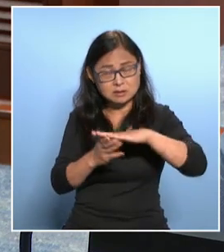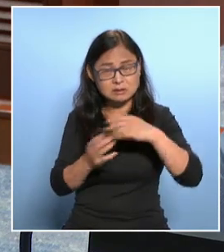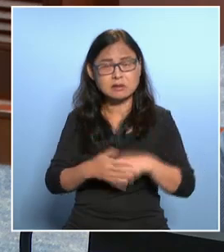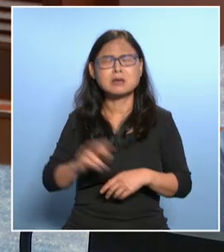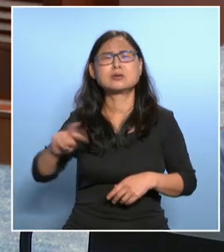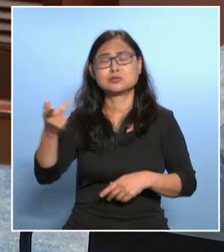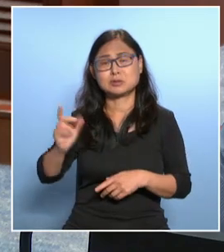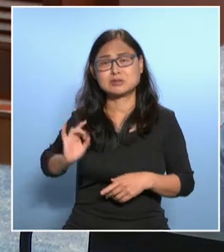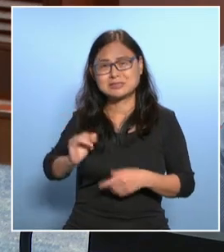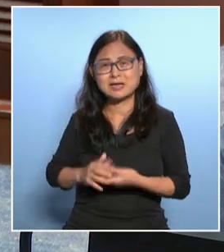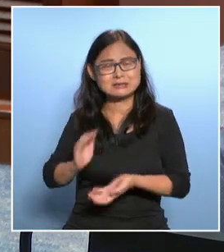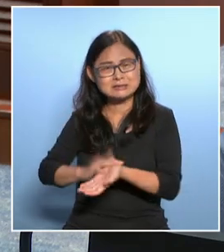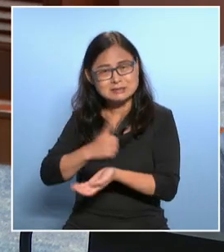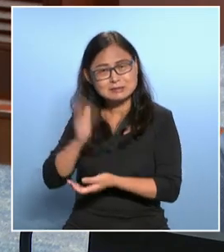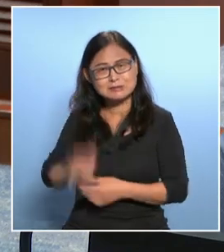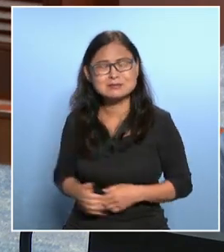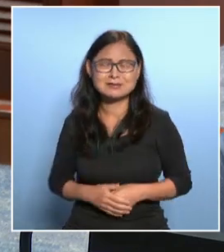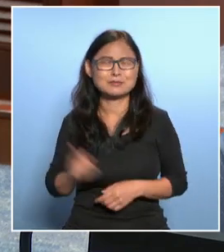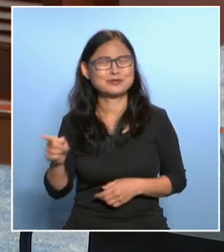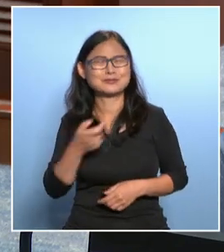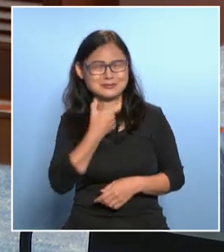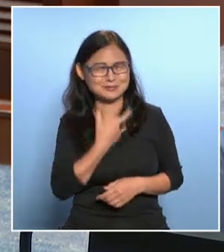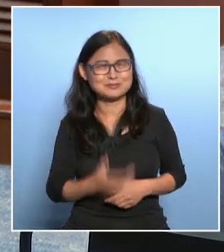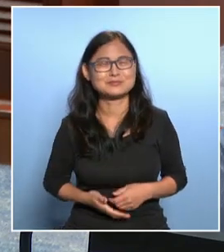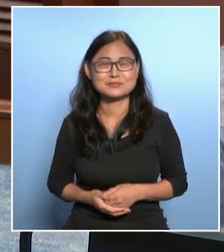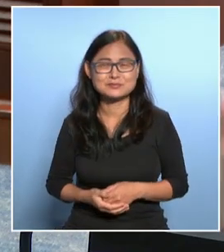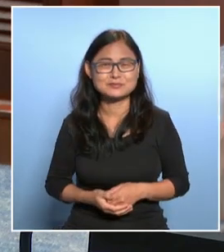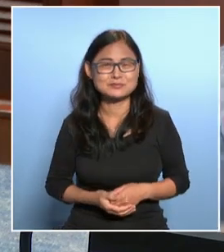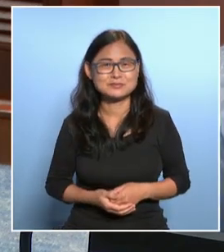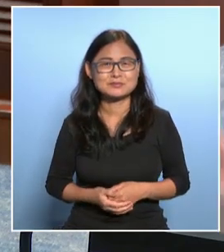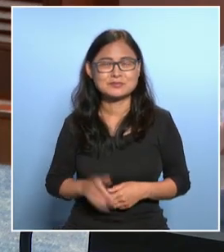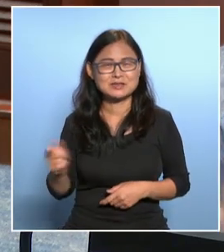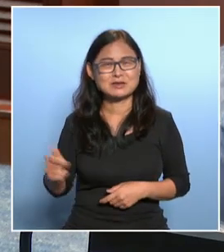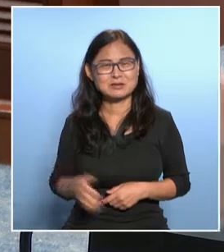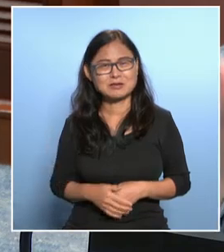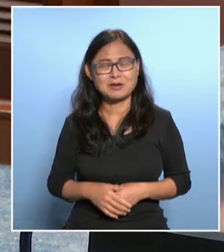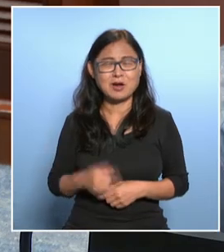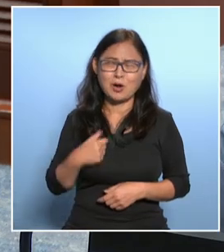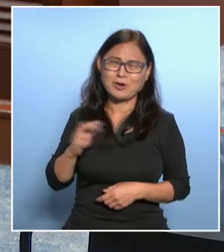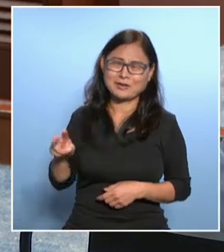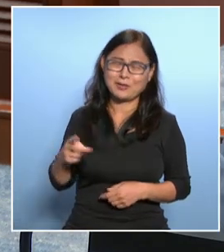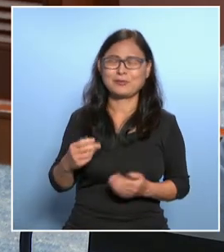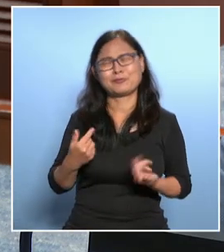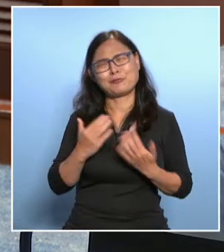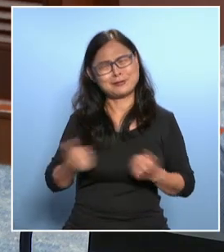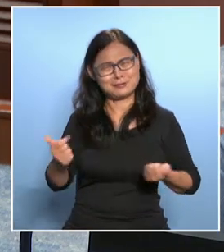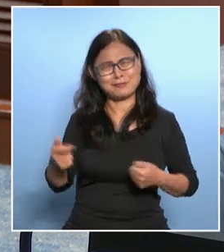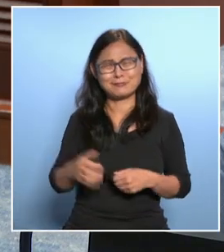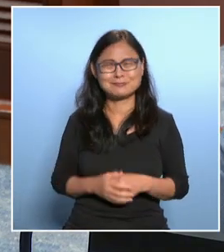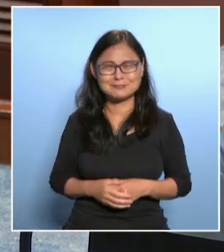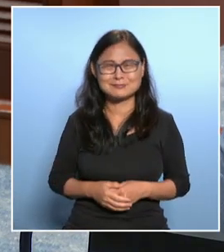Then he said, well, I was hungry. That's why I went home. Then I asked, that means your case is not that urgent, right? You could